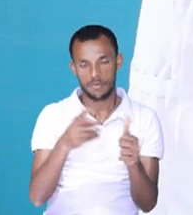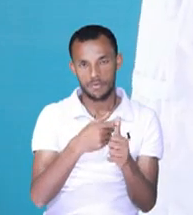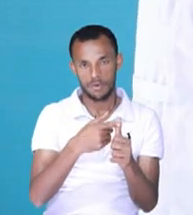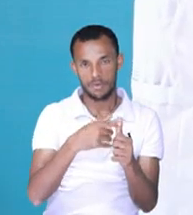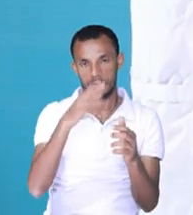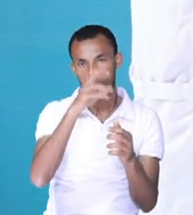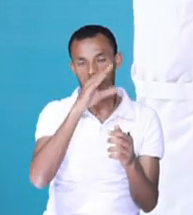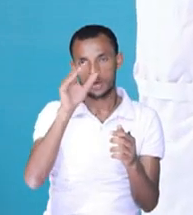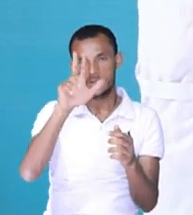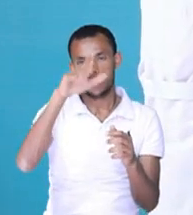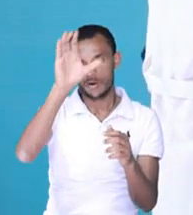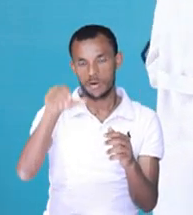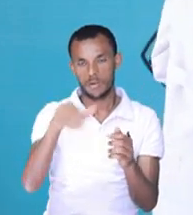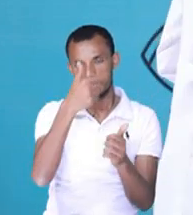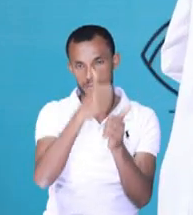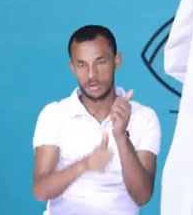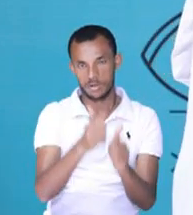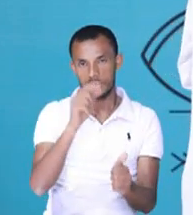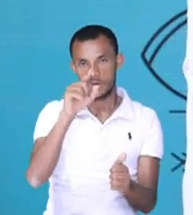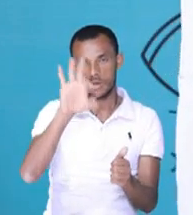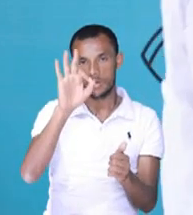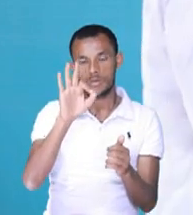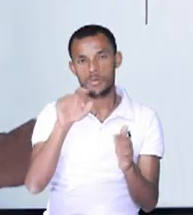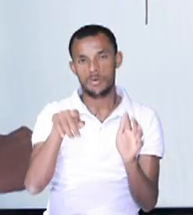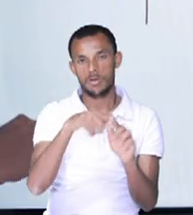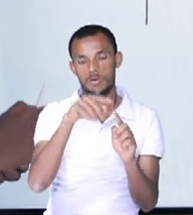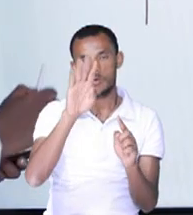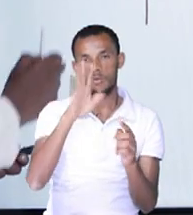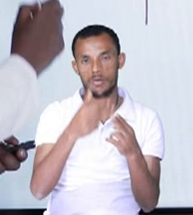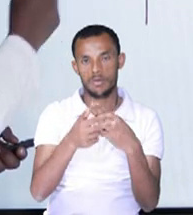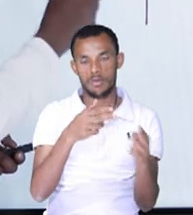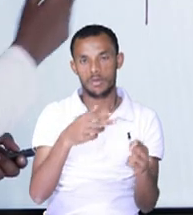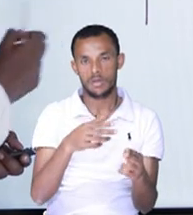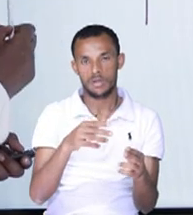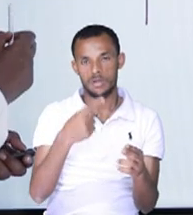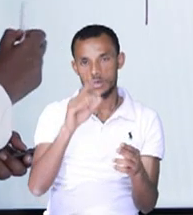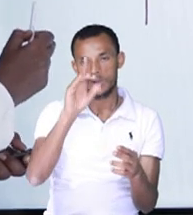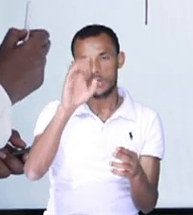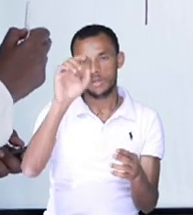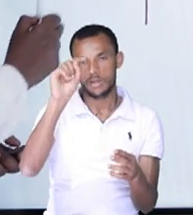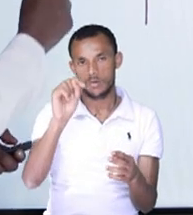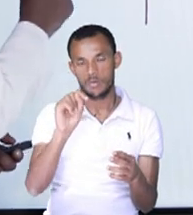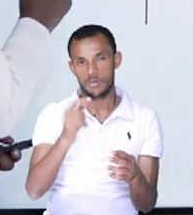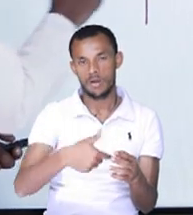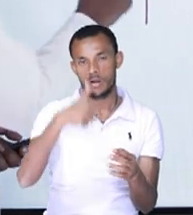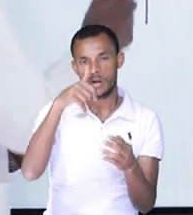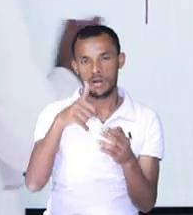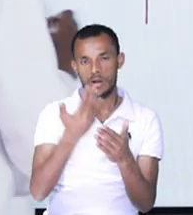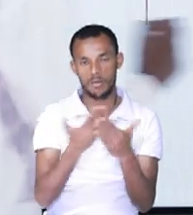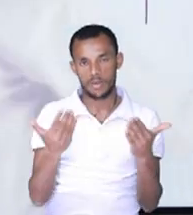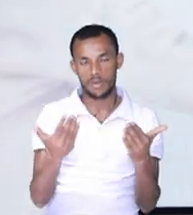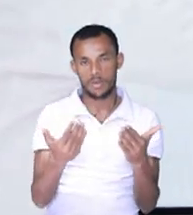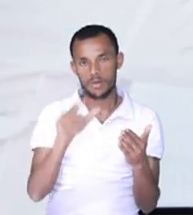third column are cancelled, at their intersection you have positive 4. Multiplied by the determinant of the minor element.